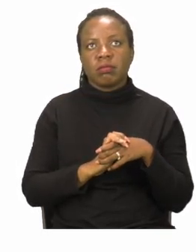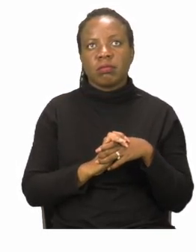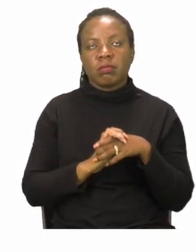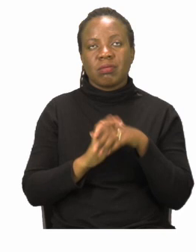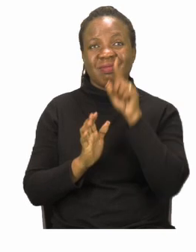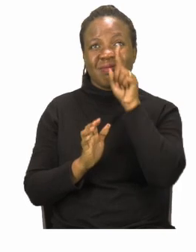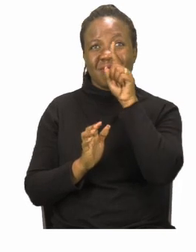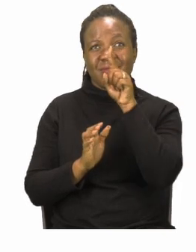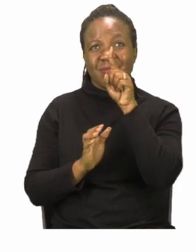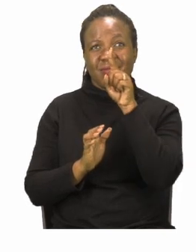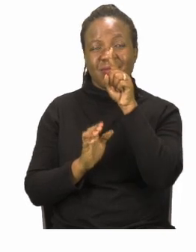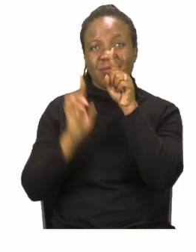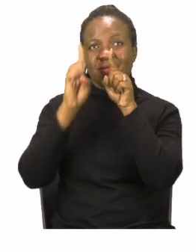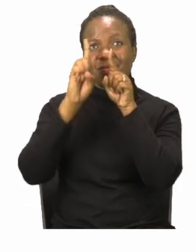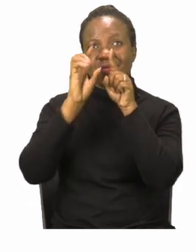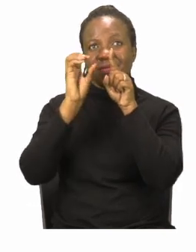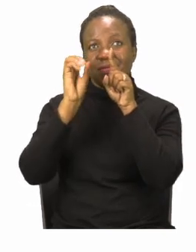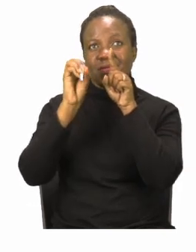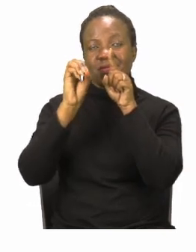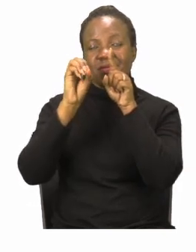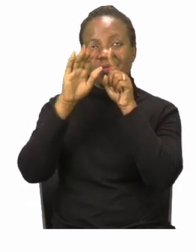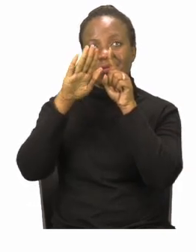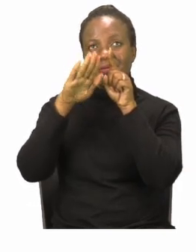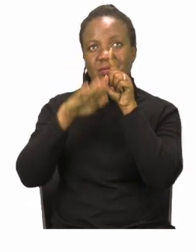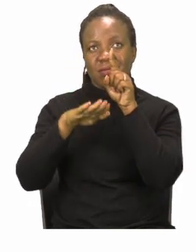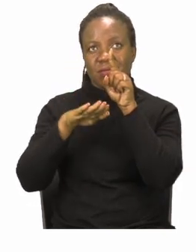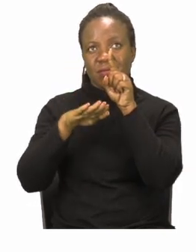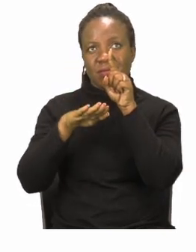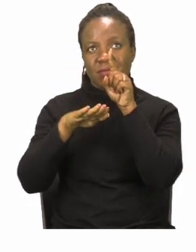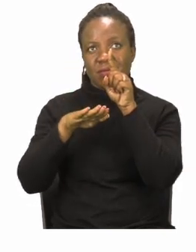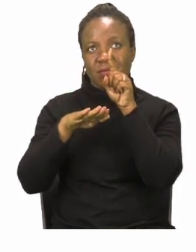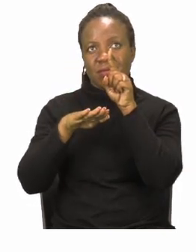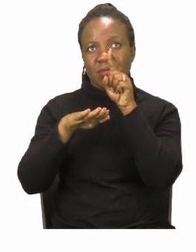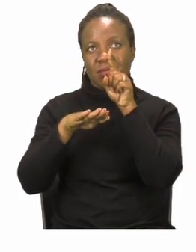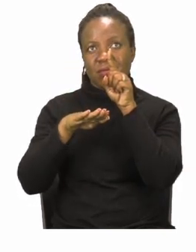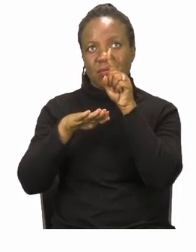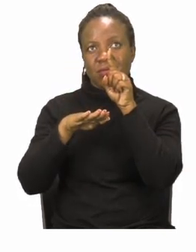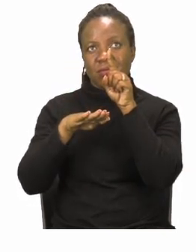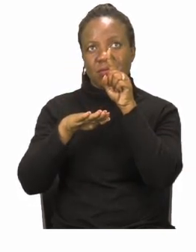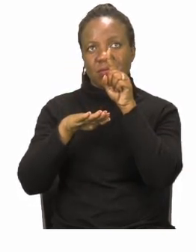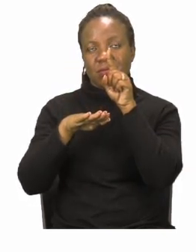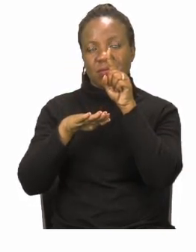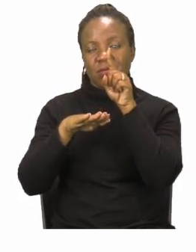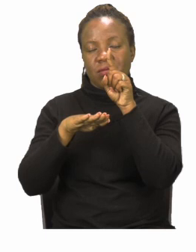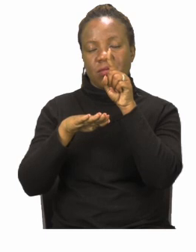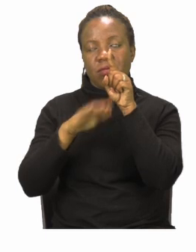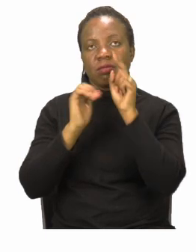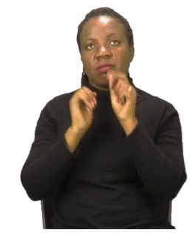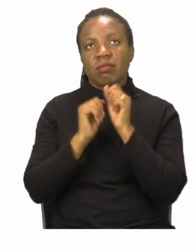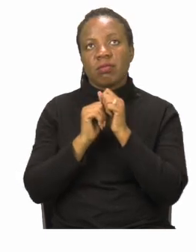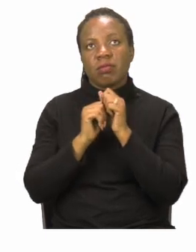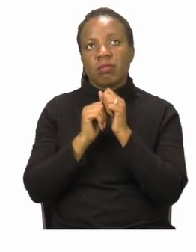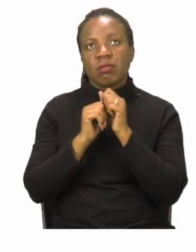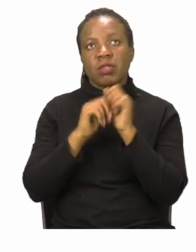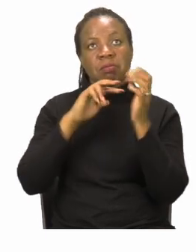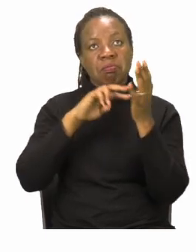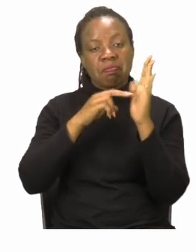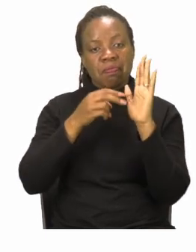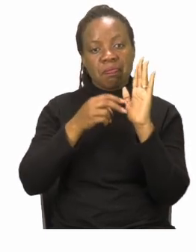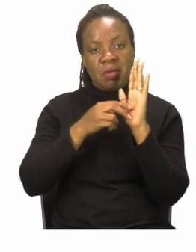10 less. Now 10 less than 12 is